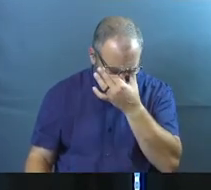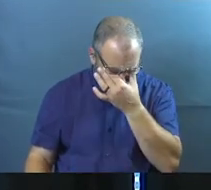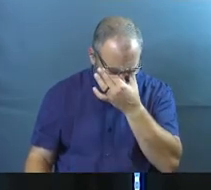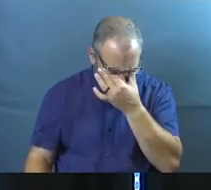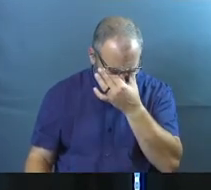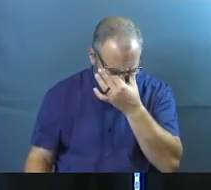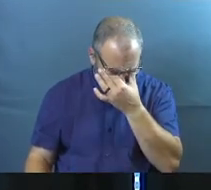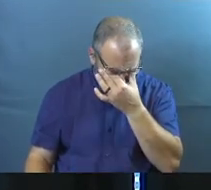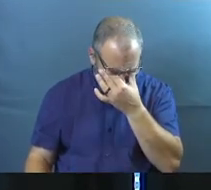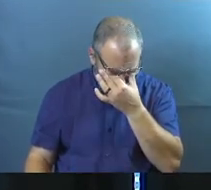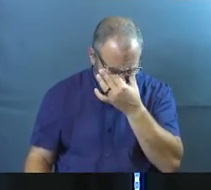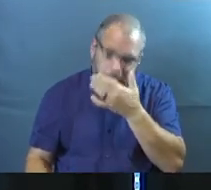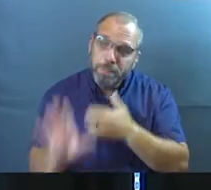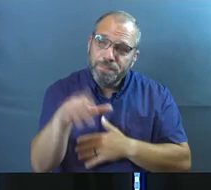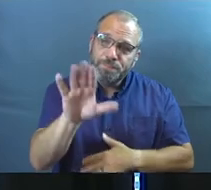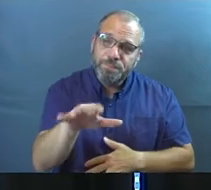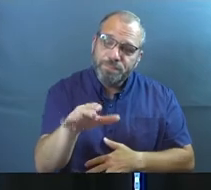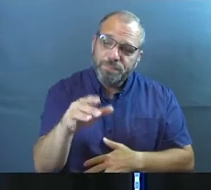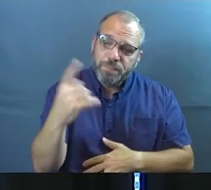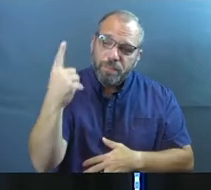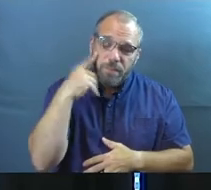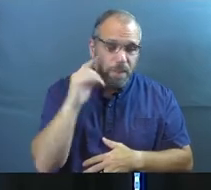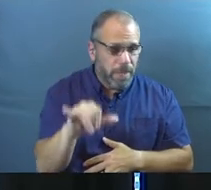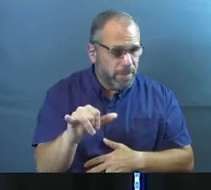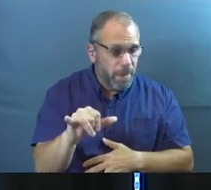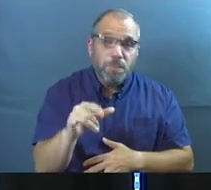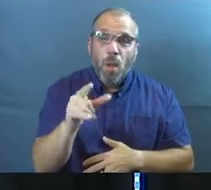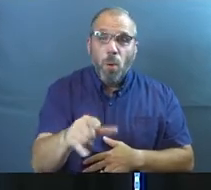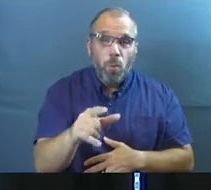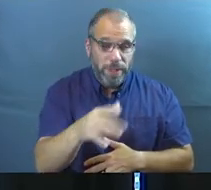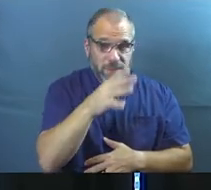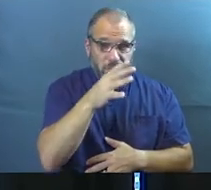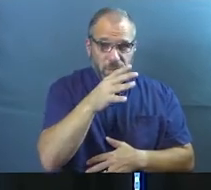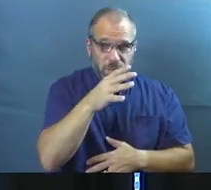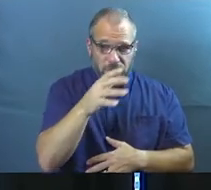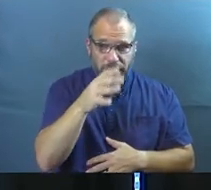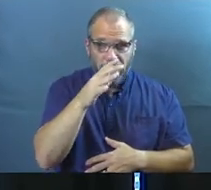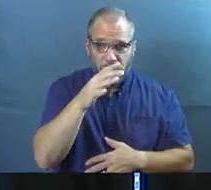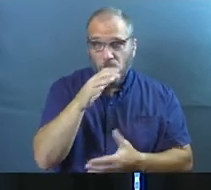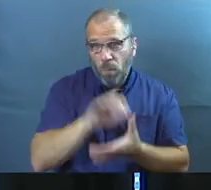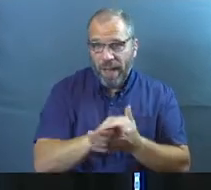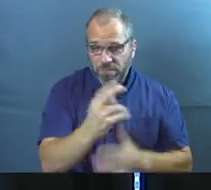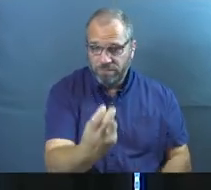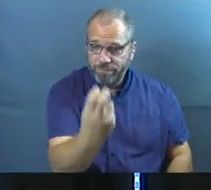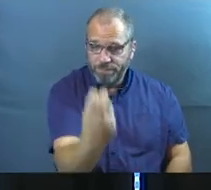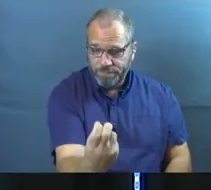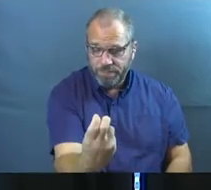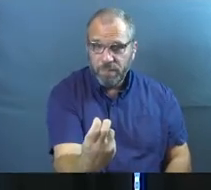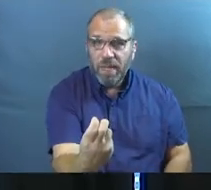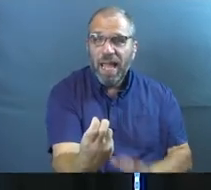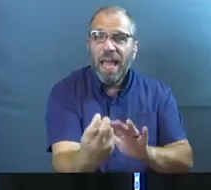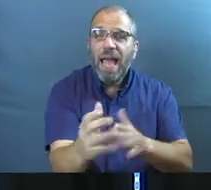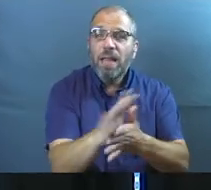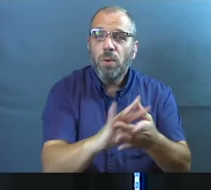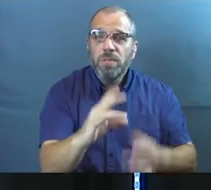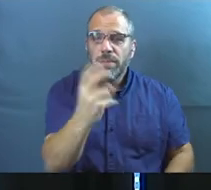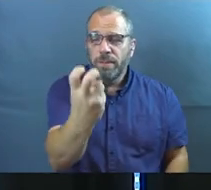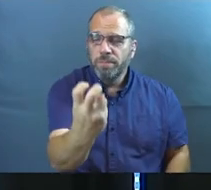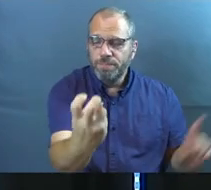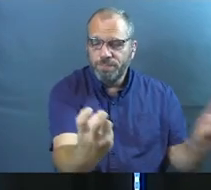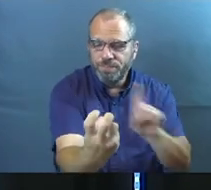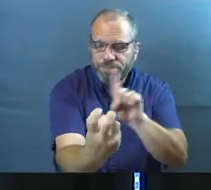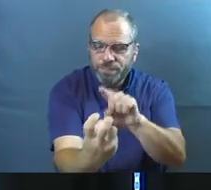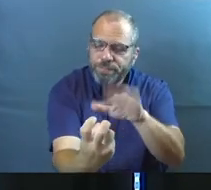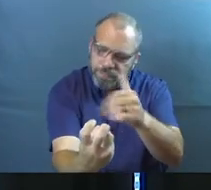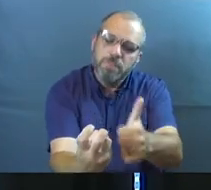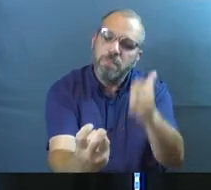And I think about this. I think about when she was sitting in the chairs and the Holy Spirit came up to her